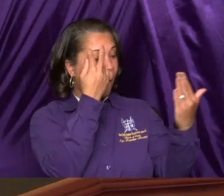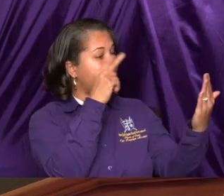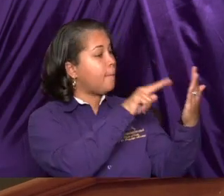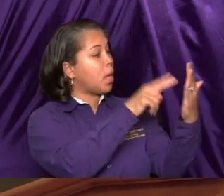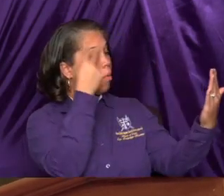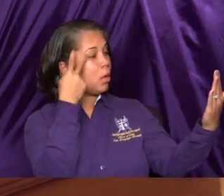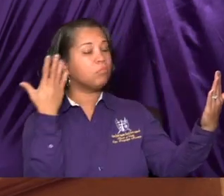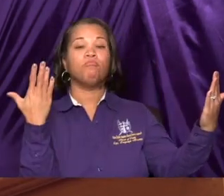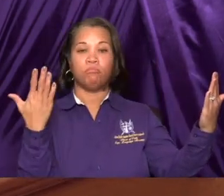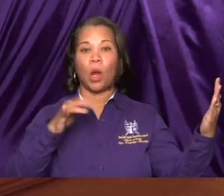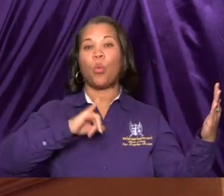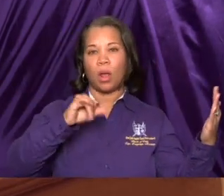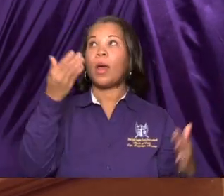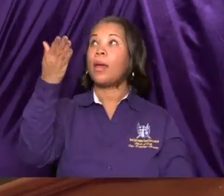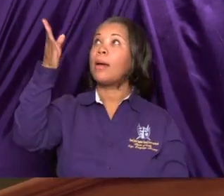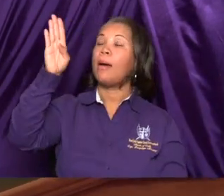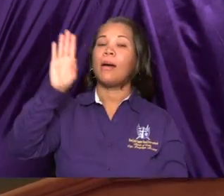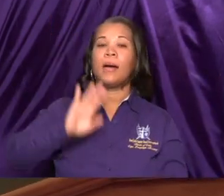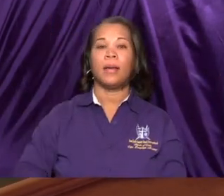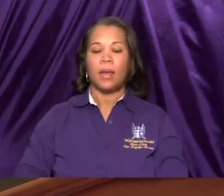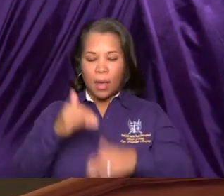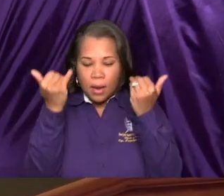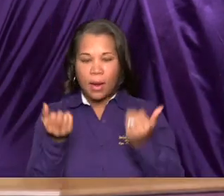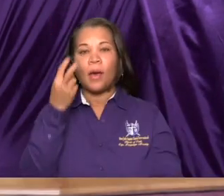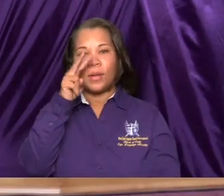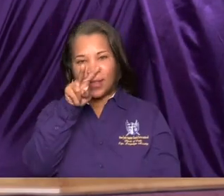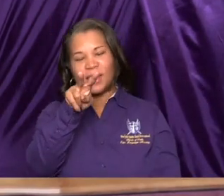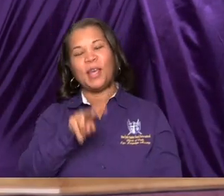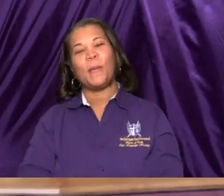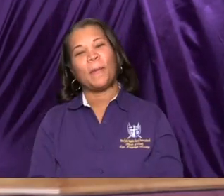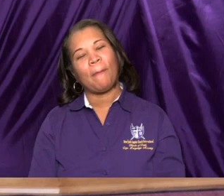like him. And now I see